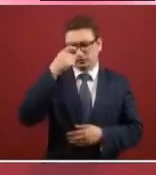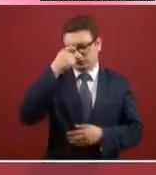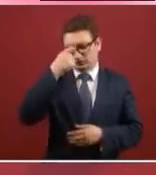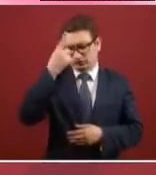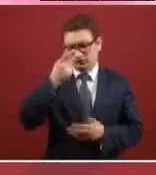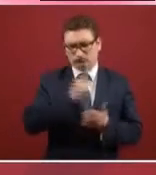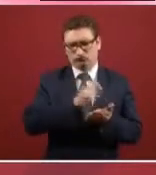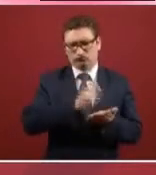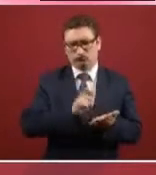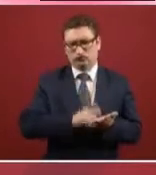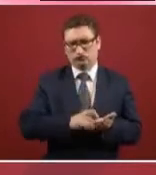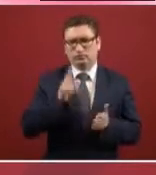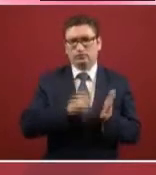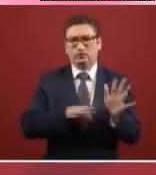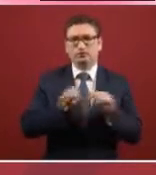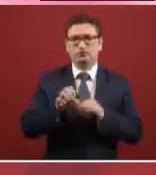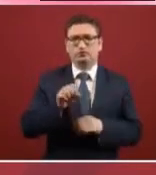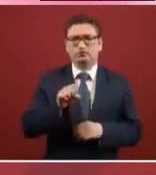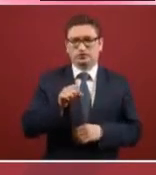hizo